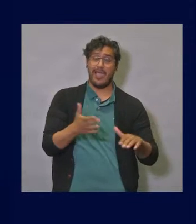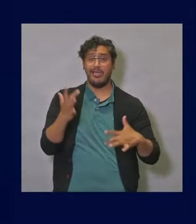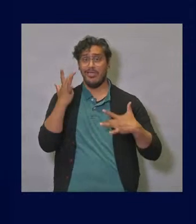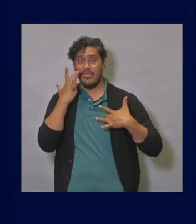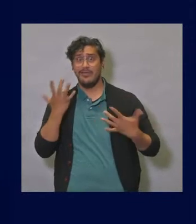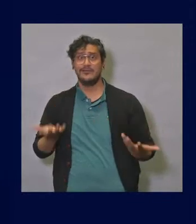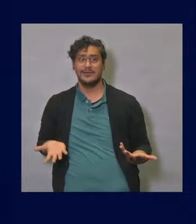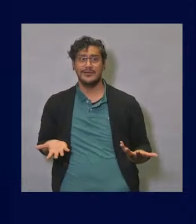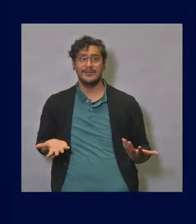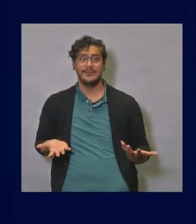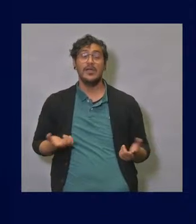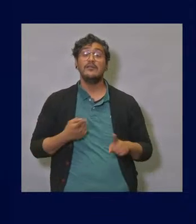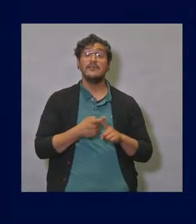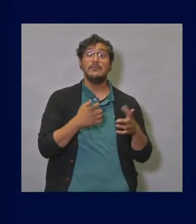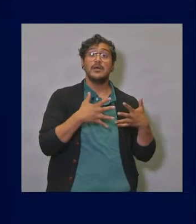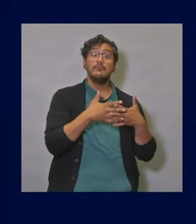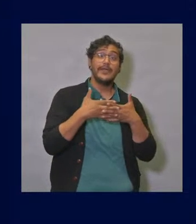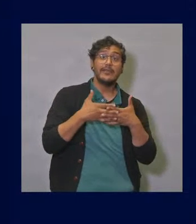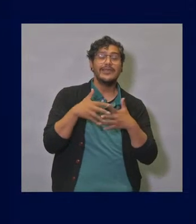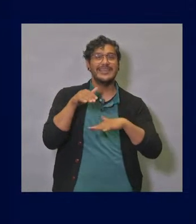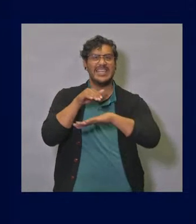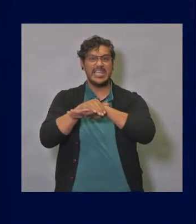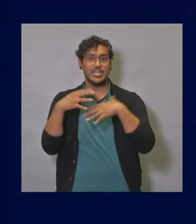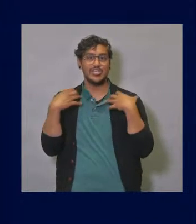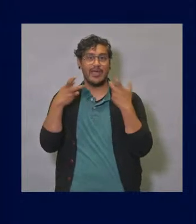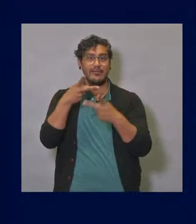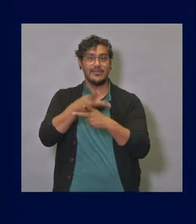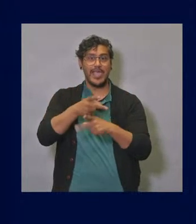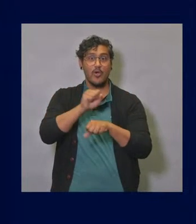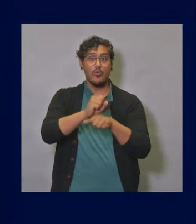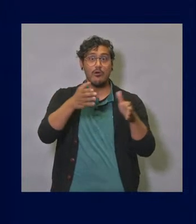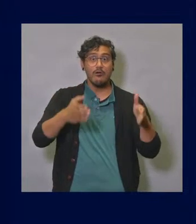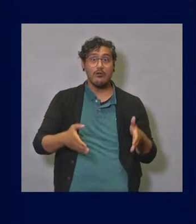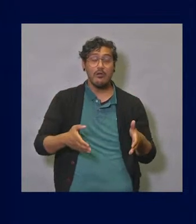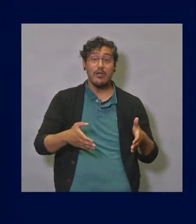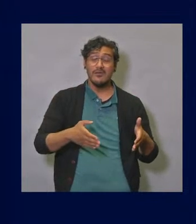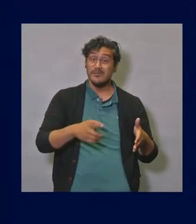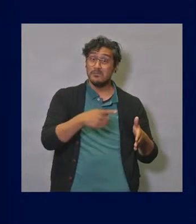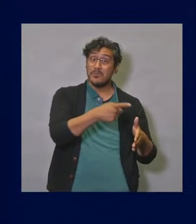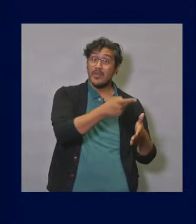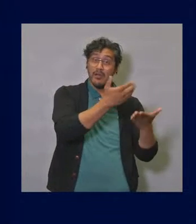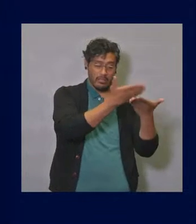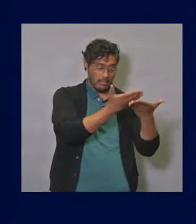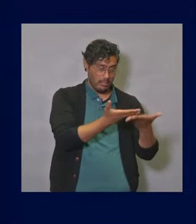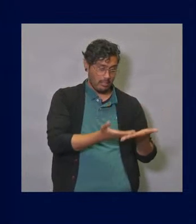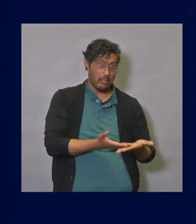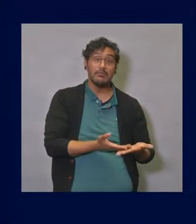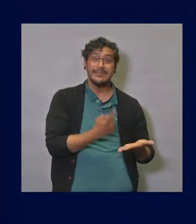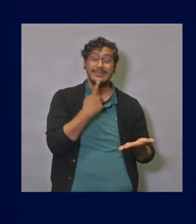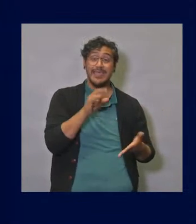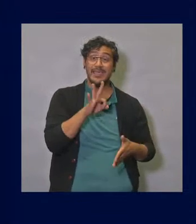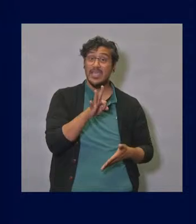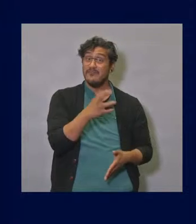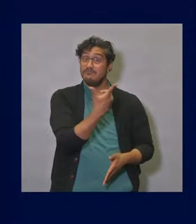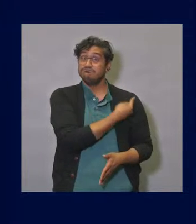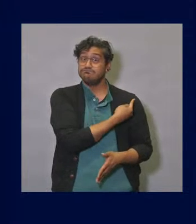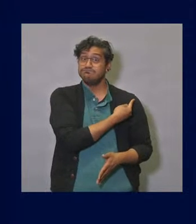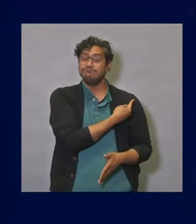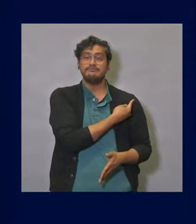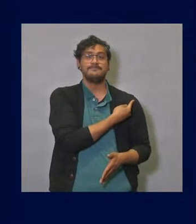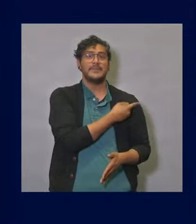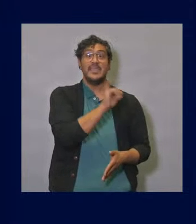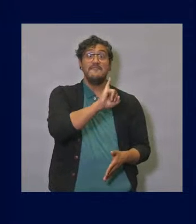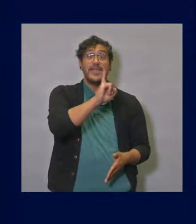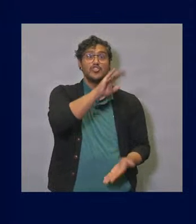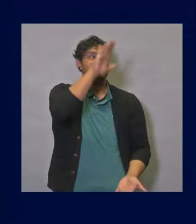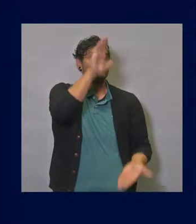studies of American and English healthcare workers have shown that being fully vaccinated reduces COVID infections overall by